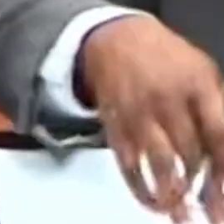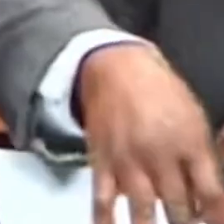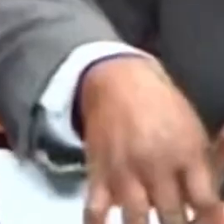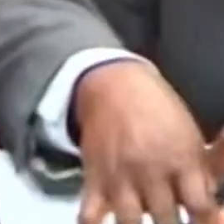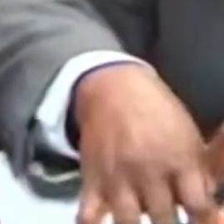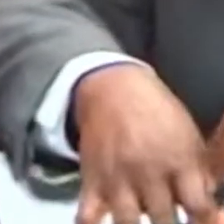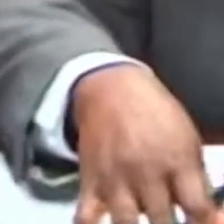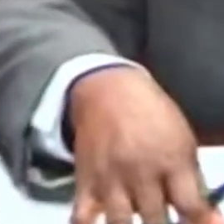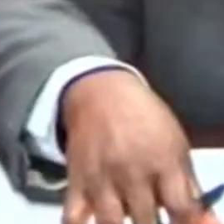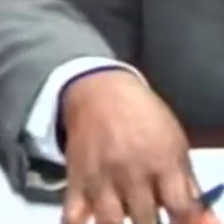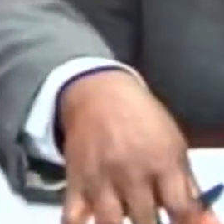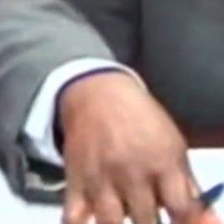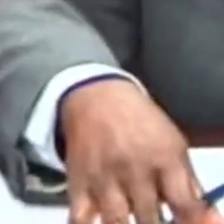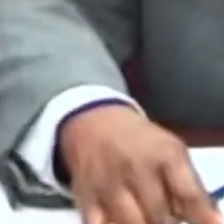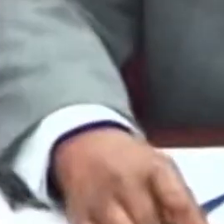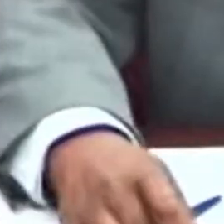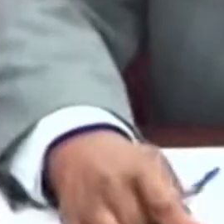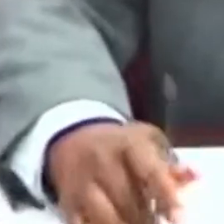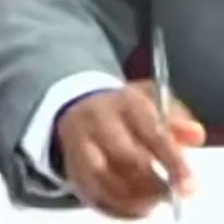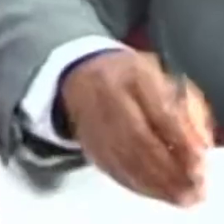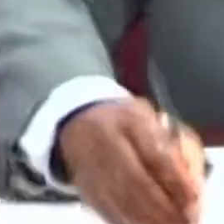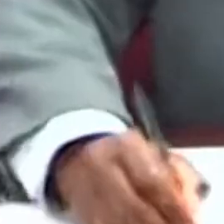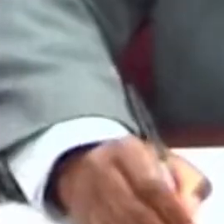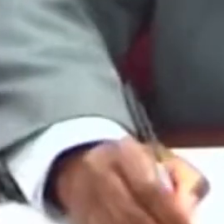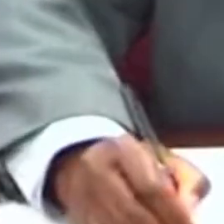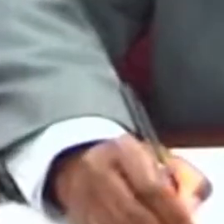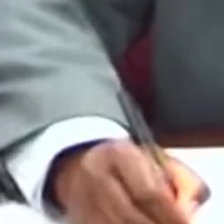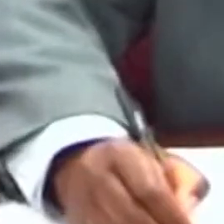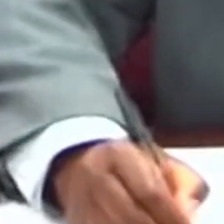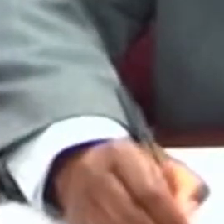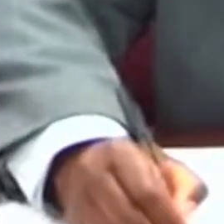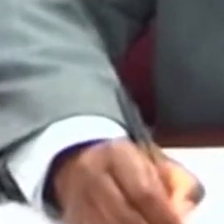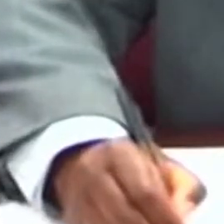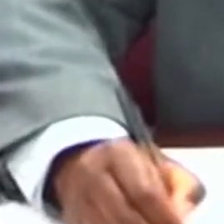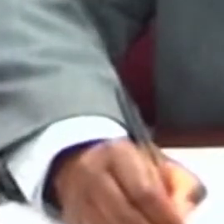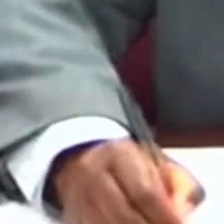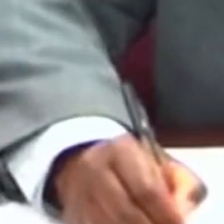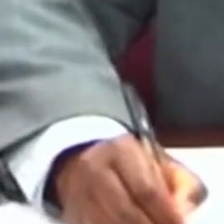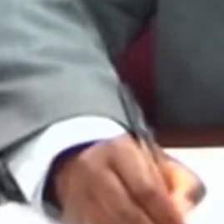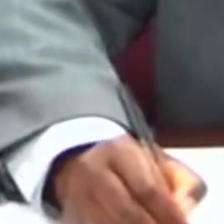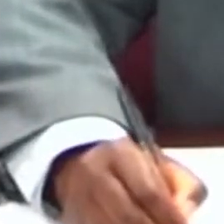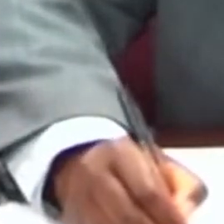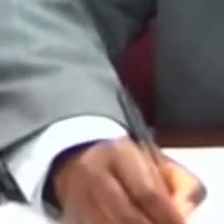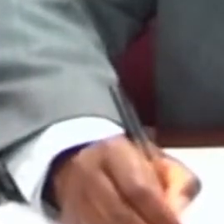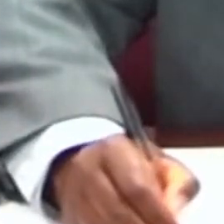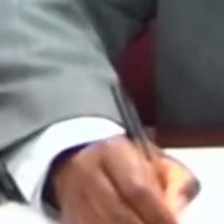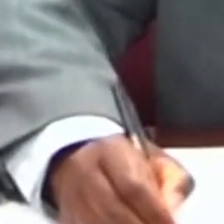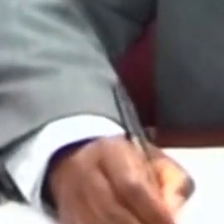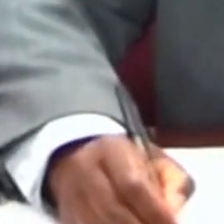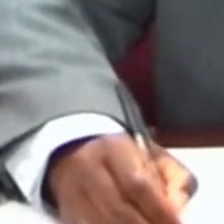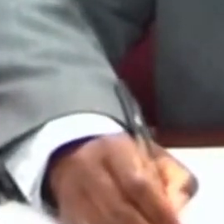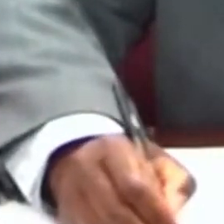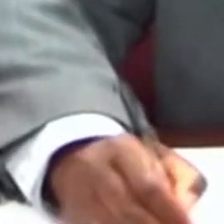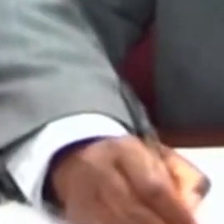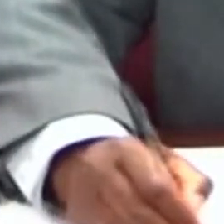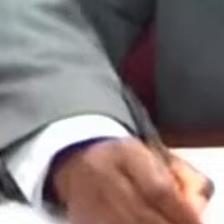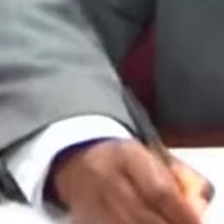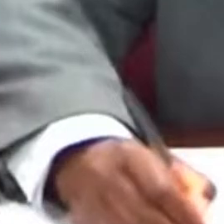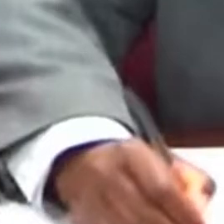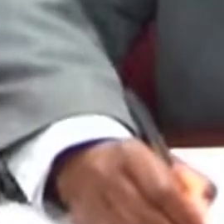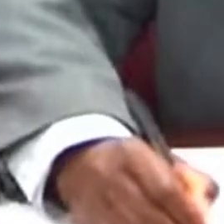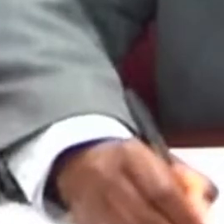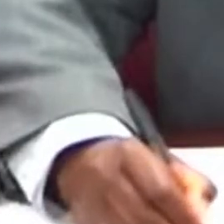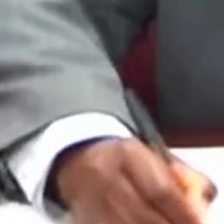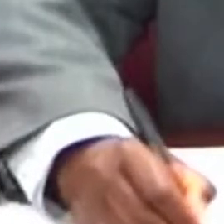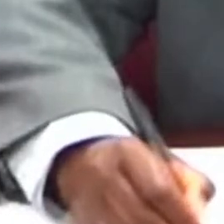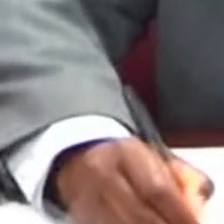Thank you very much, honorable members, for these questions. Maybe starting with maybe a general comment which